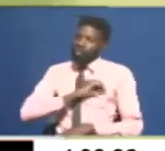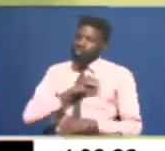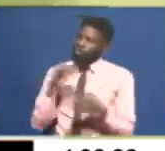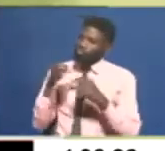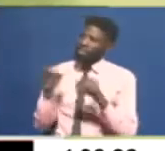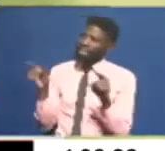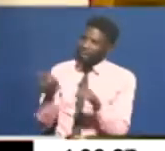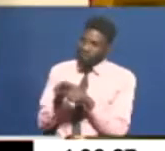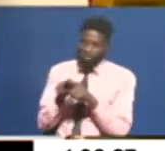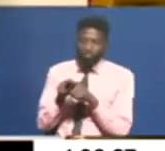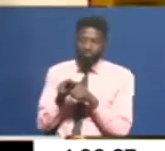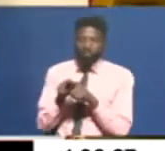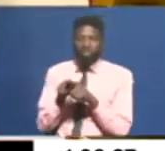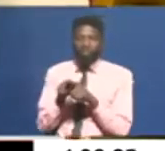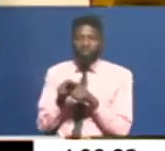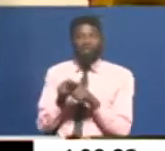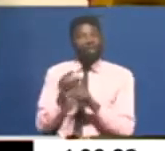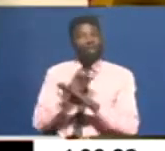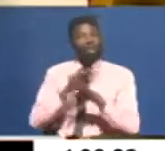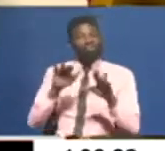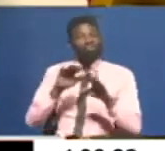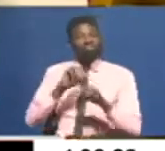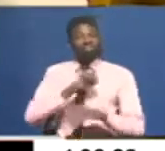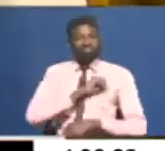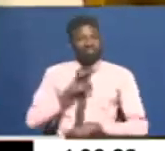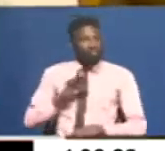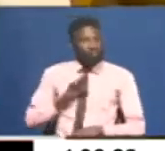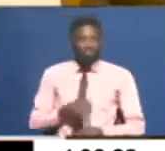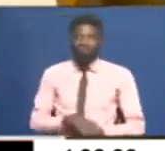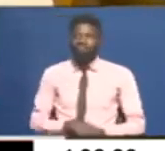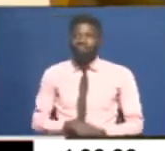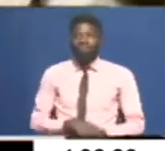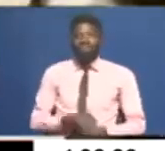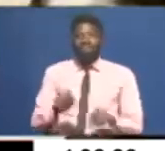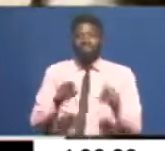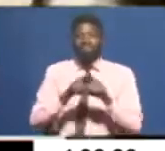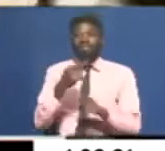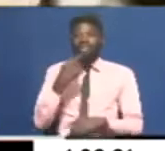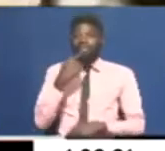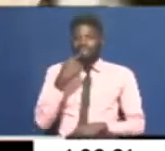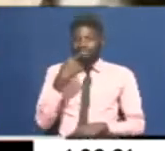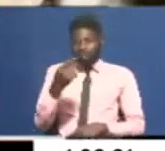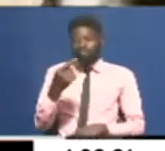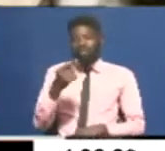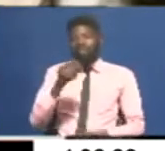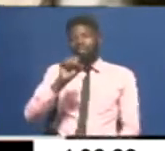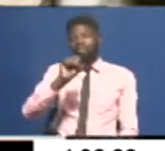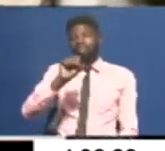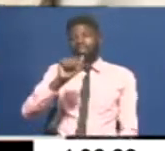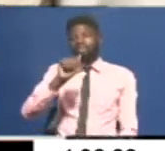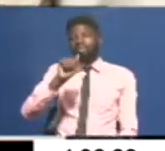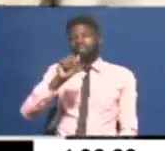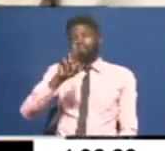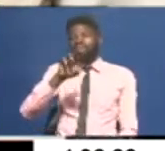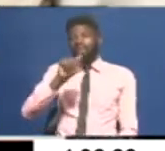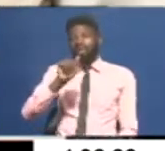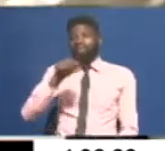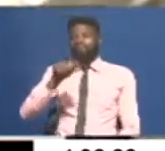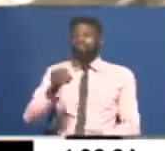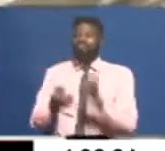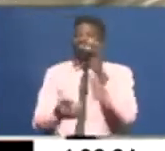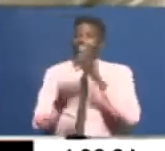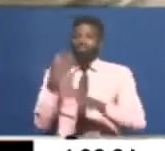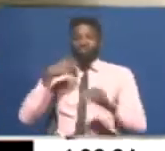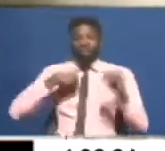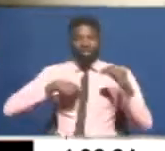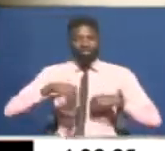the employees. She also noted that the SACCO Society Regulatory Authority, SASRA, had introduced a fraud investigative unit, which would